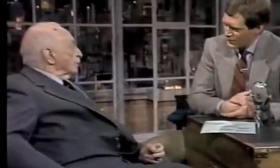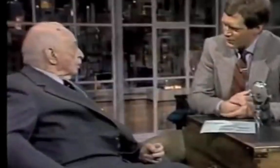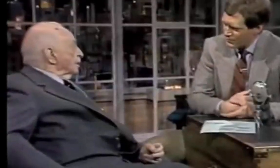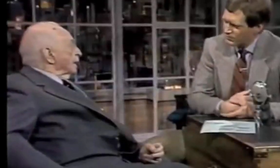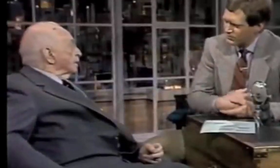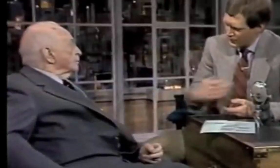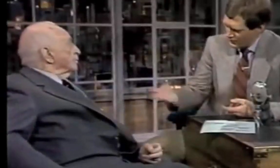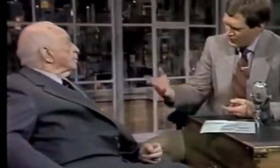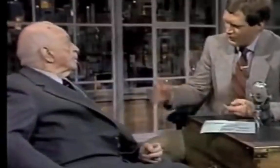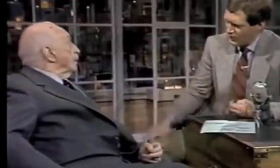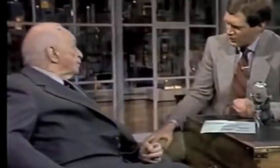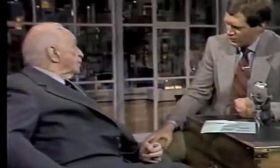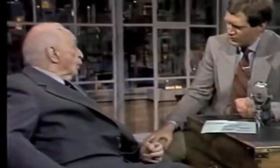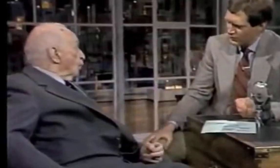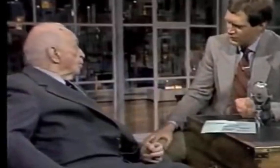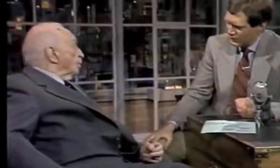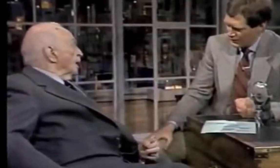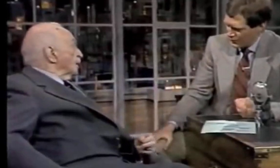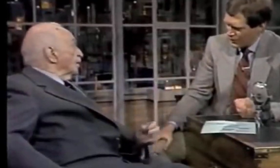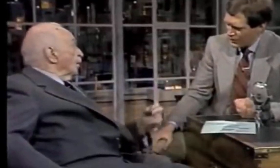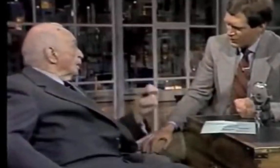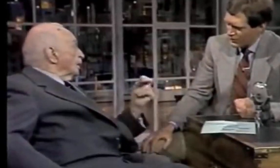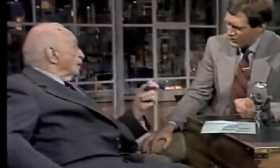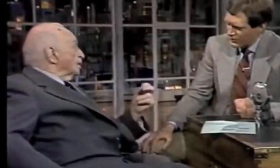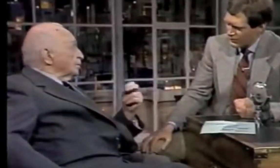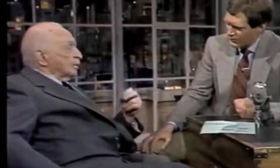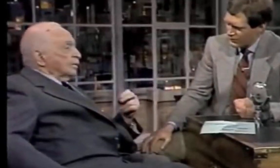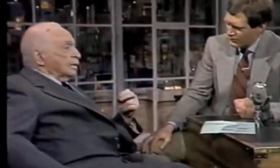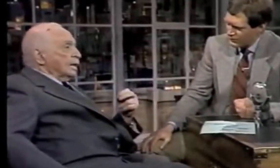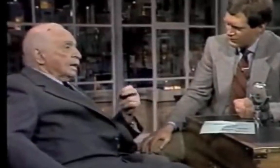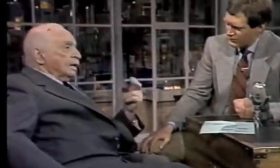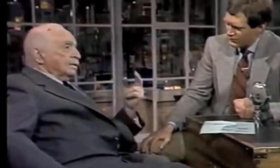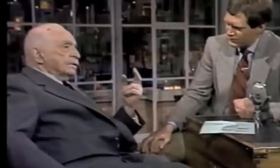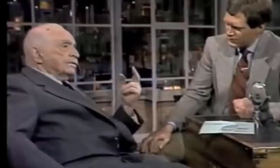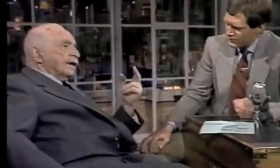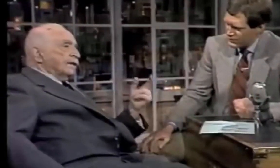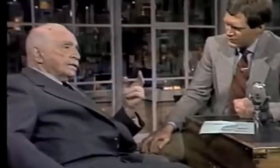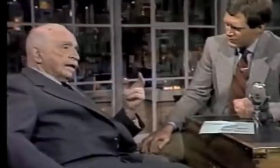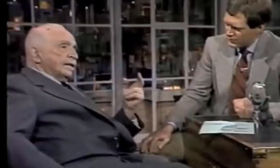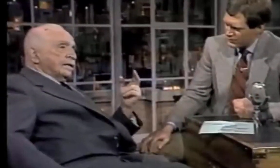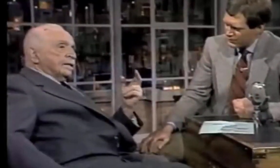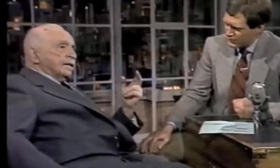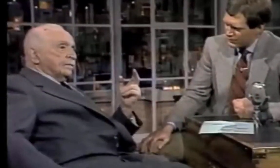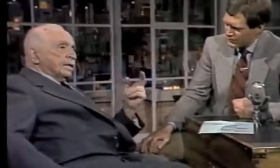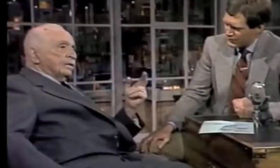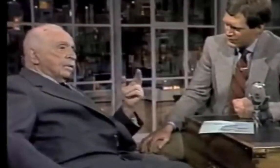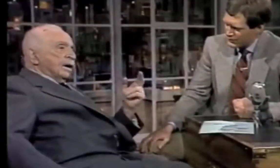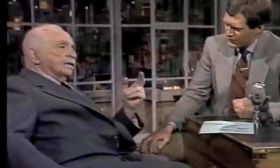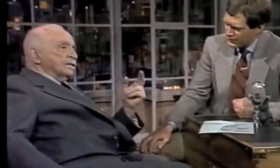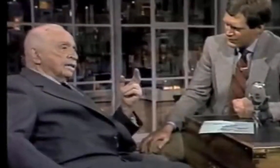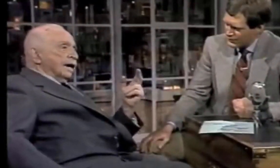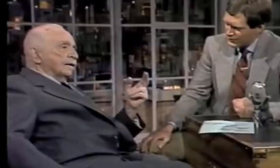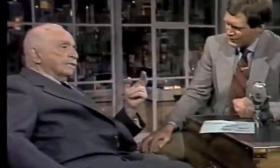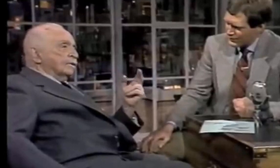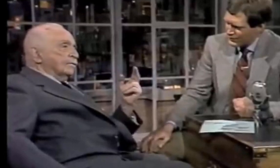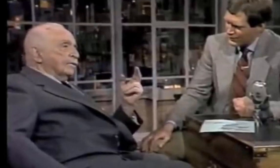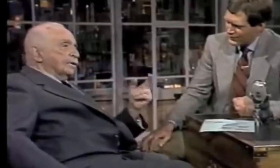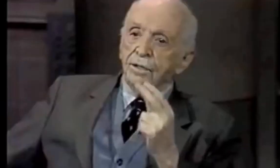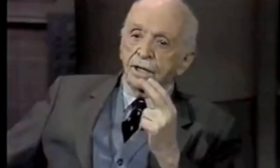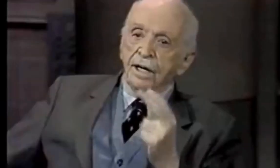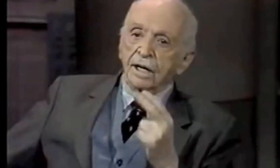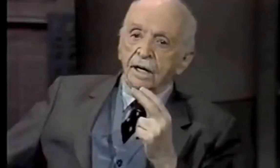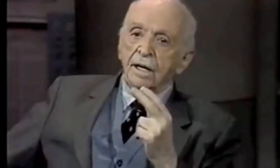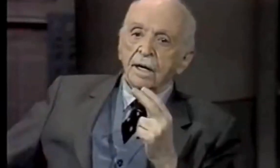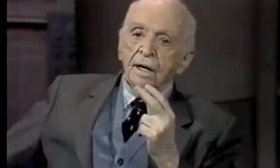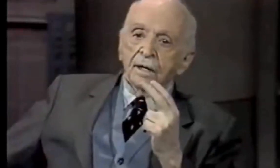the soap. That would get them to love soap. Did not it work? Only accustomed to it. The fascinating thing to me was that after the